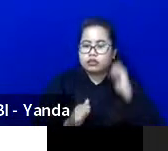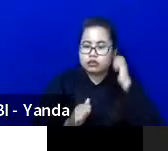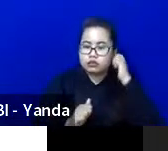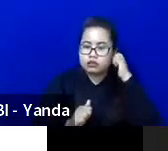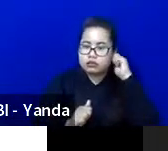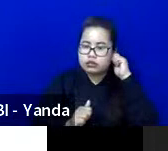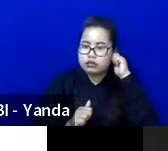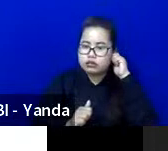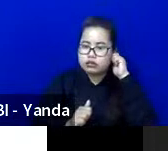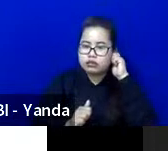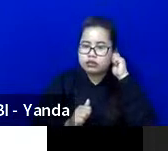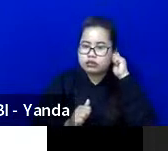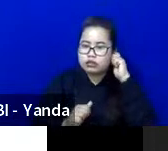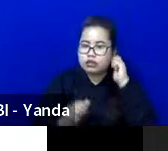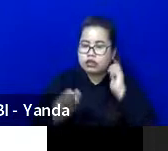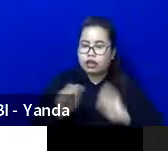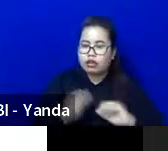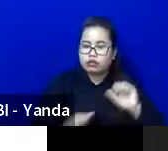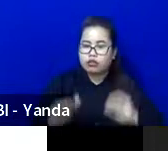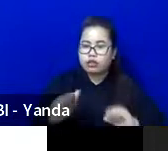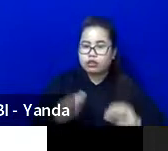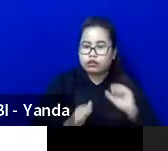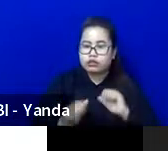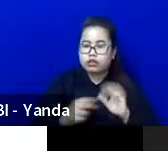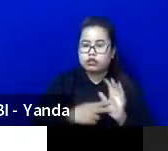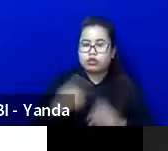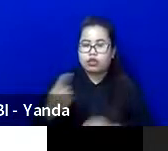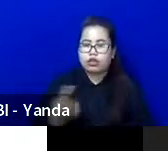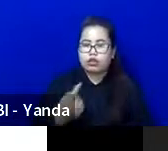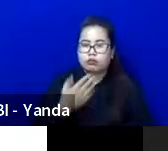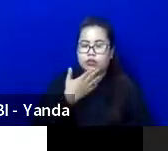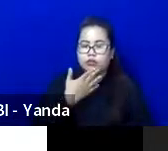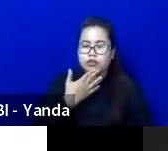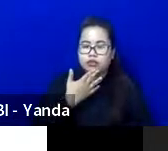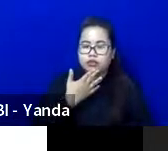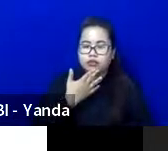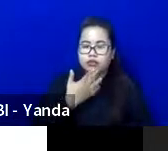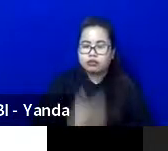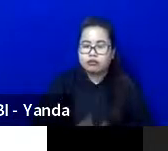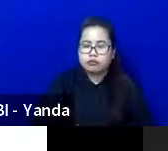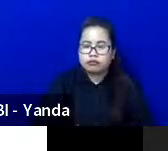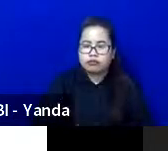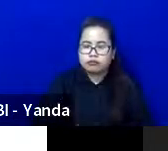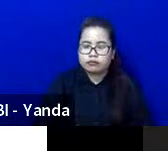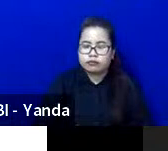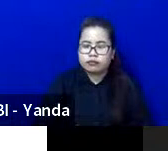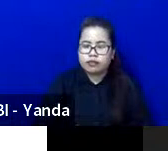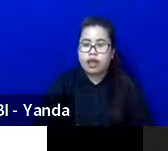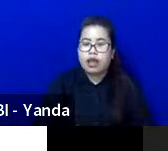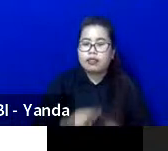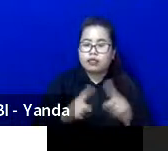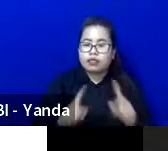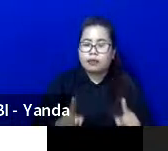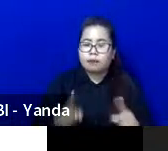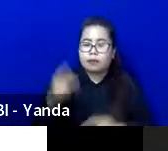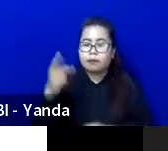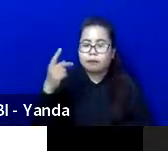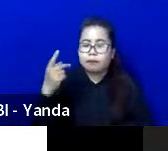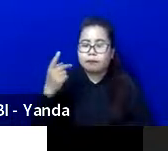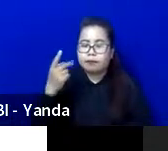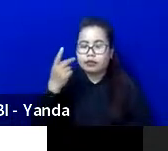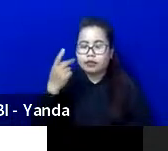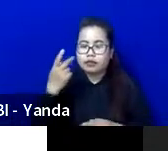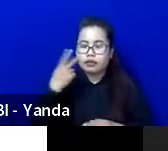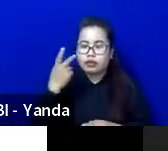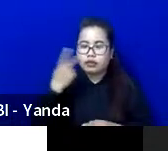churches. But the state providing modern healthcare, mental health care, was the very first step. It